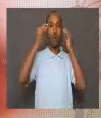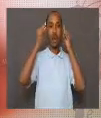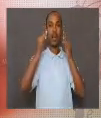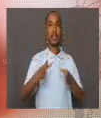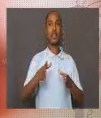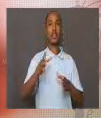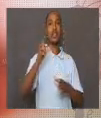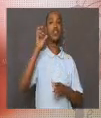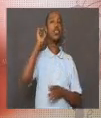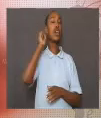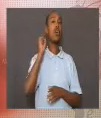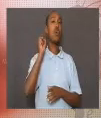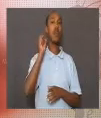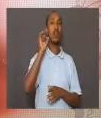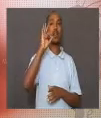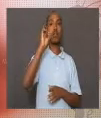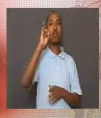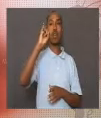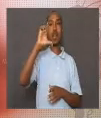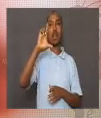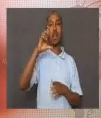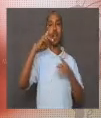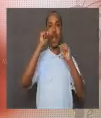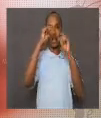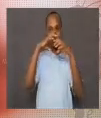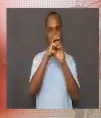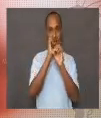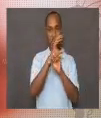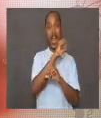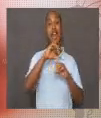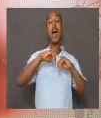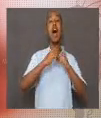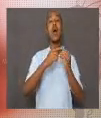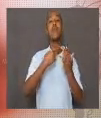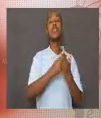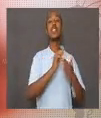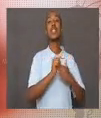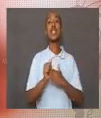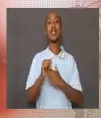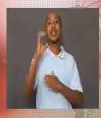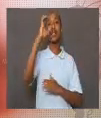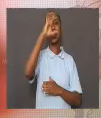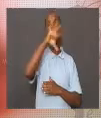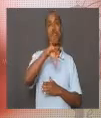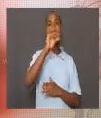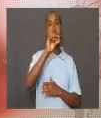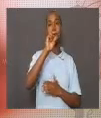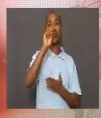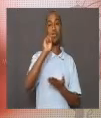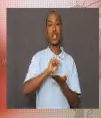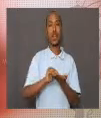gold foil experiment and how this led to the discovery of the